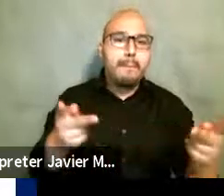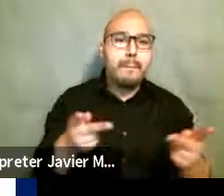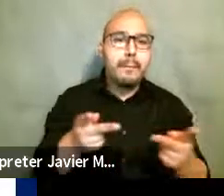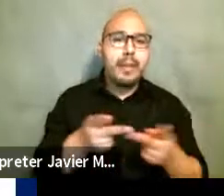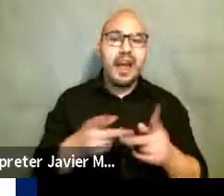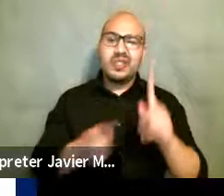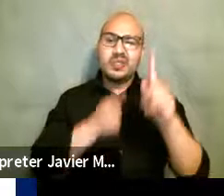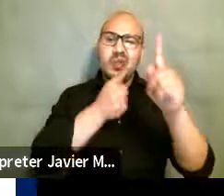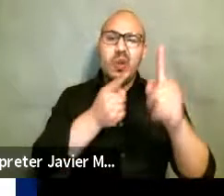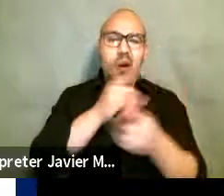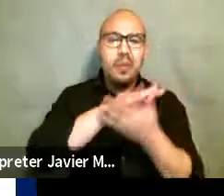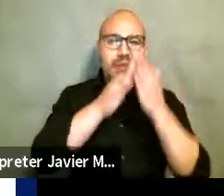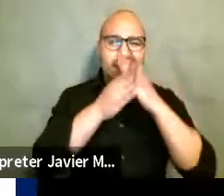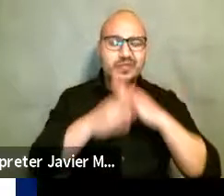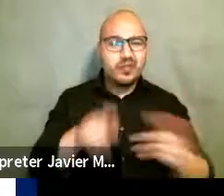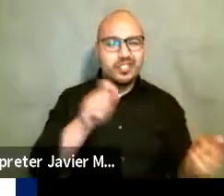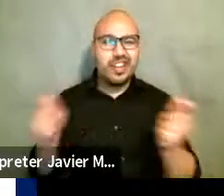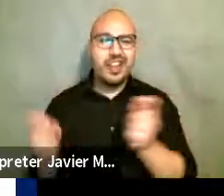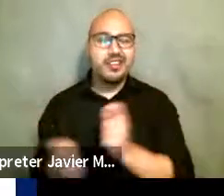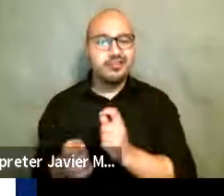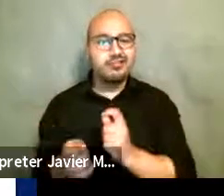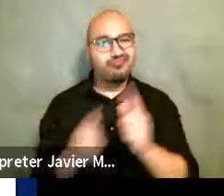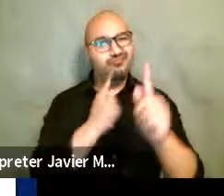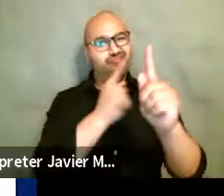change. And essentially, when